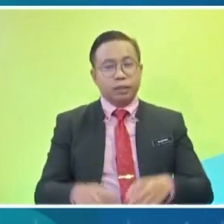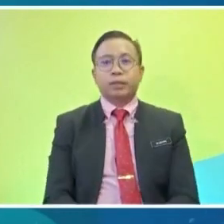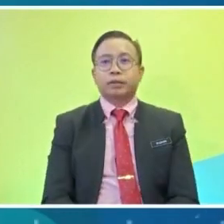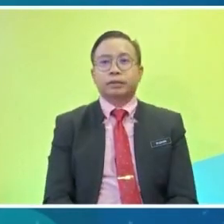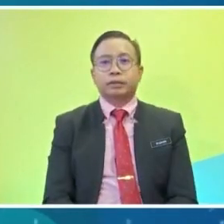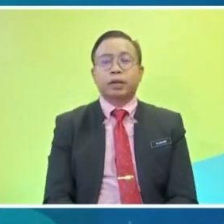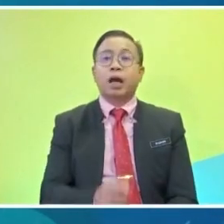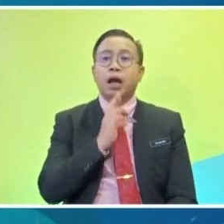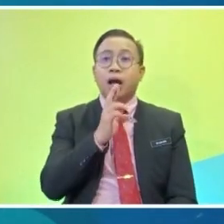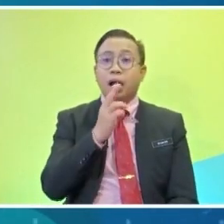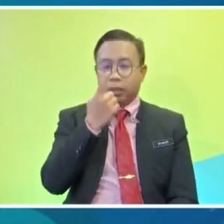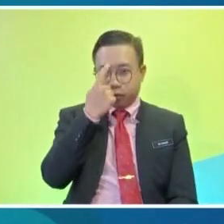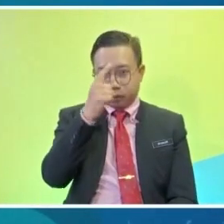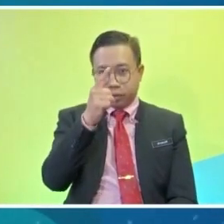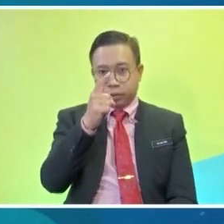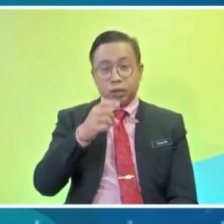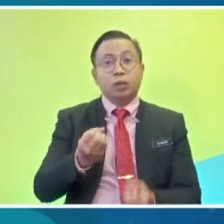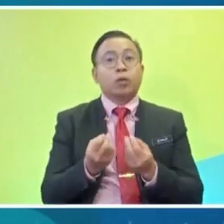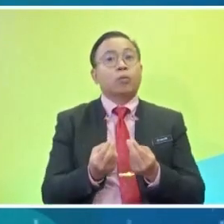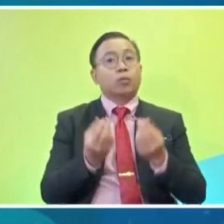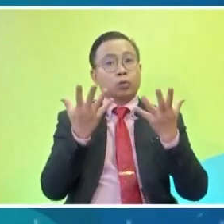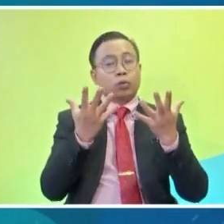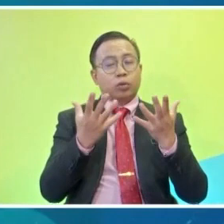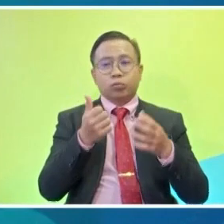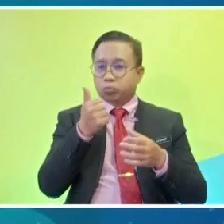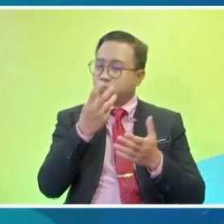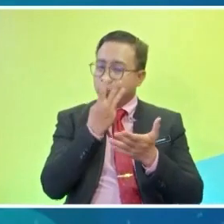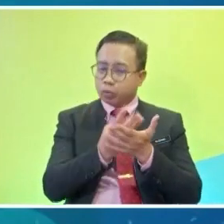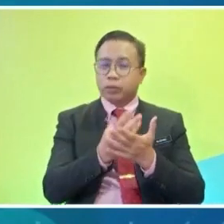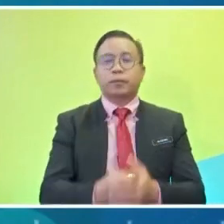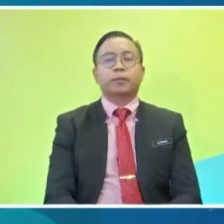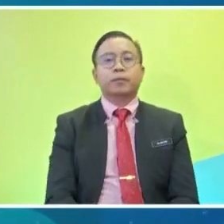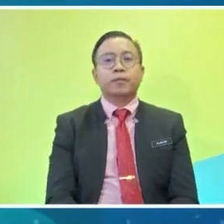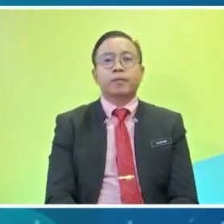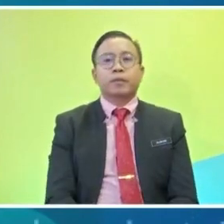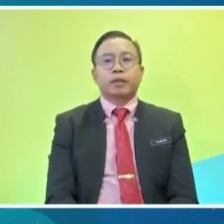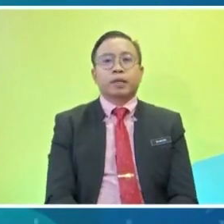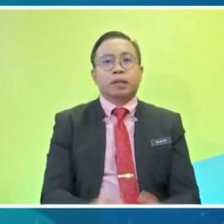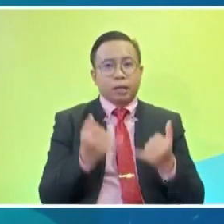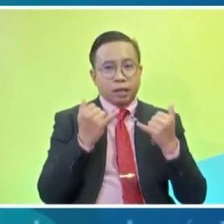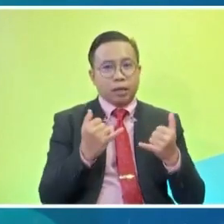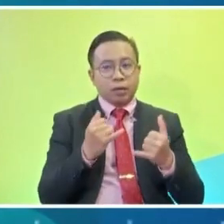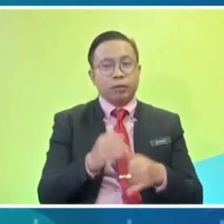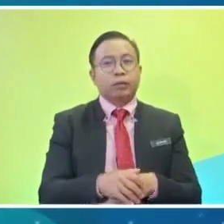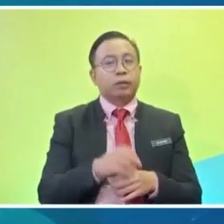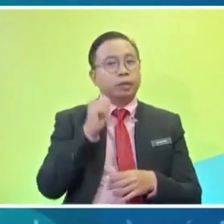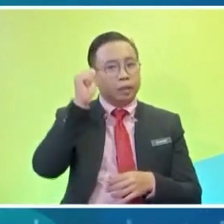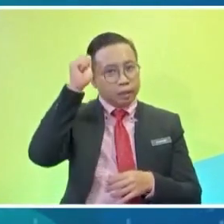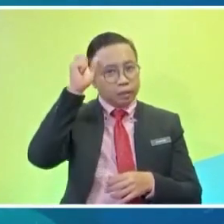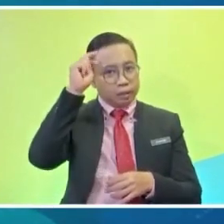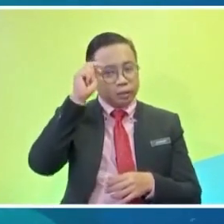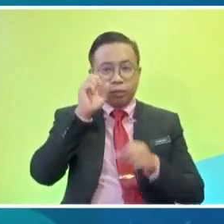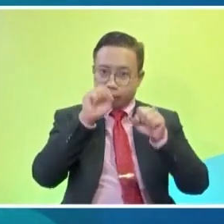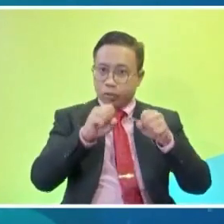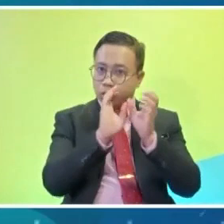are here because the flat sheets, okay, it's plural. Very well done. Okay, Anselm, now it's your time. It's a very short sentence. Can